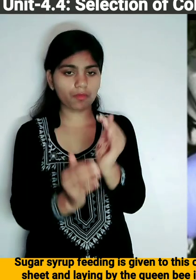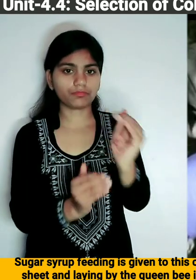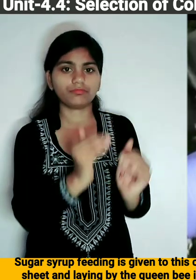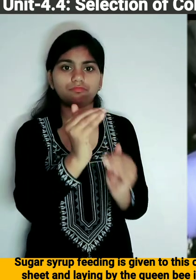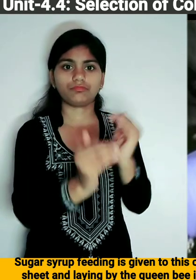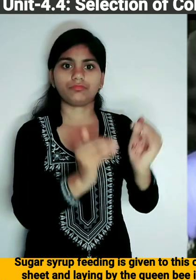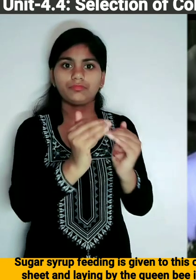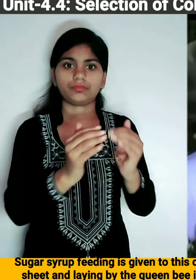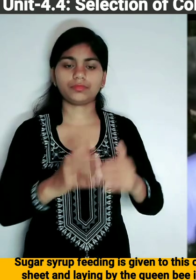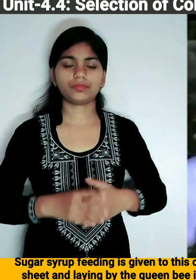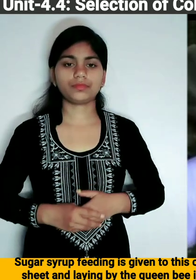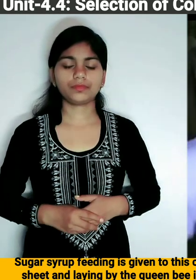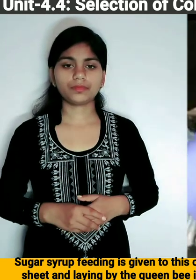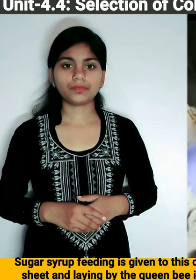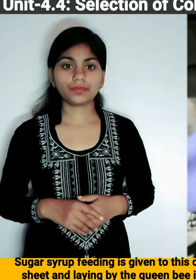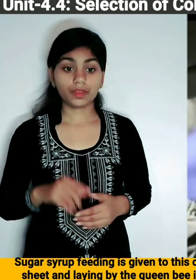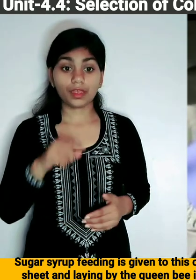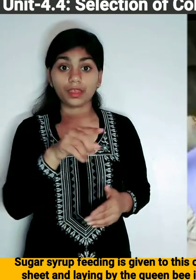comb cells.